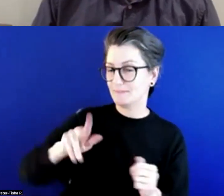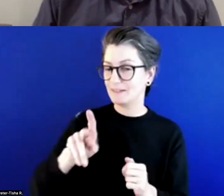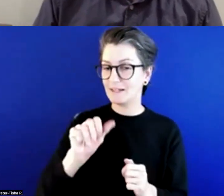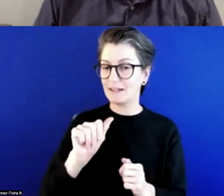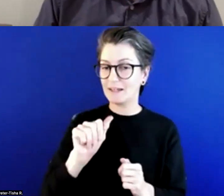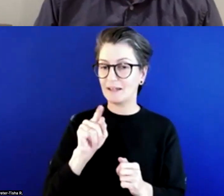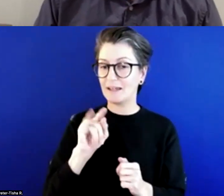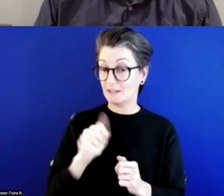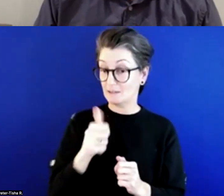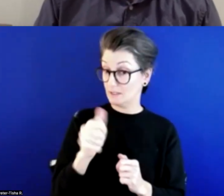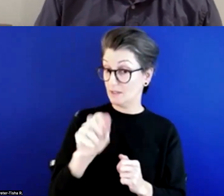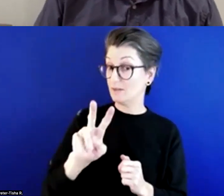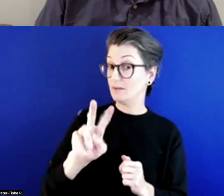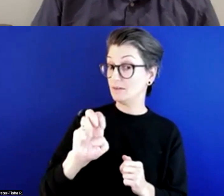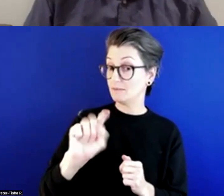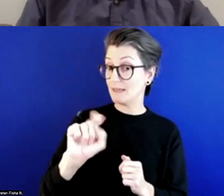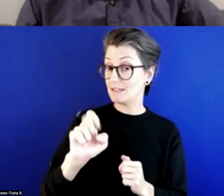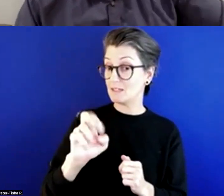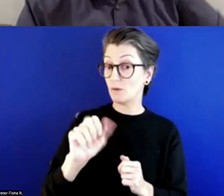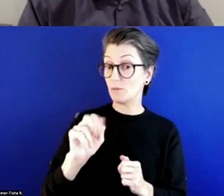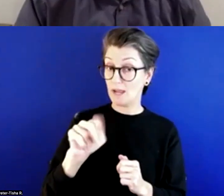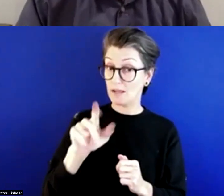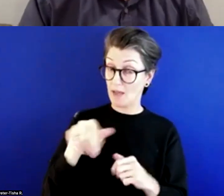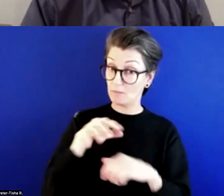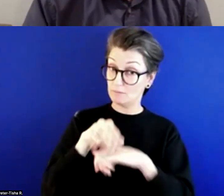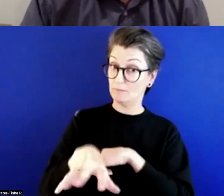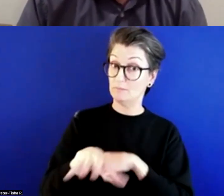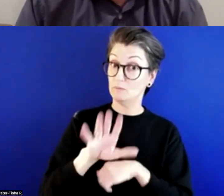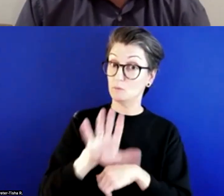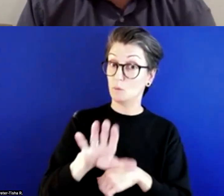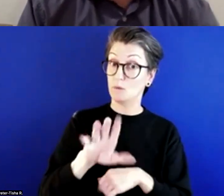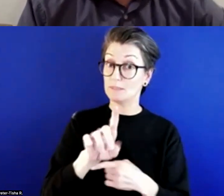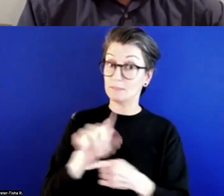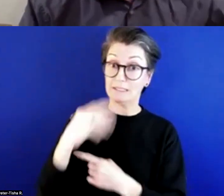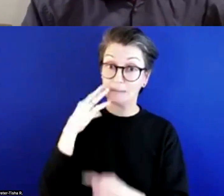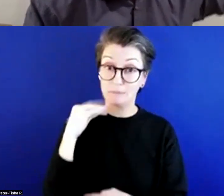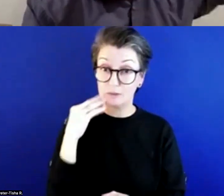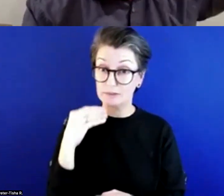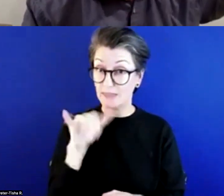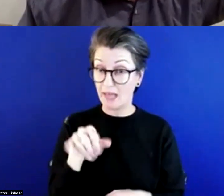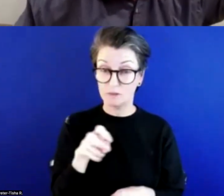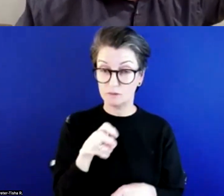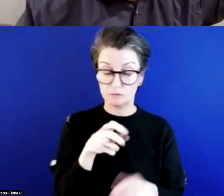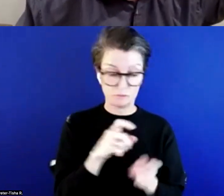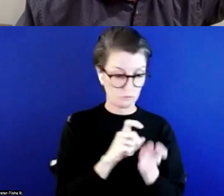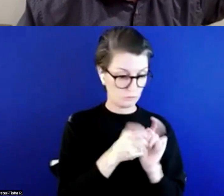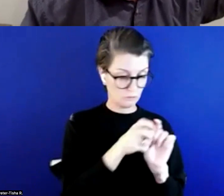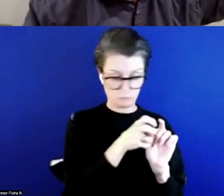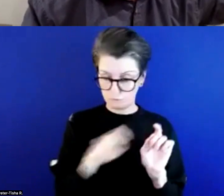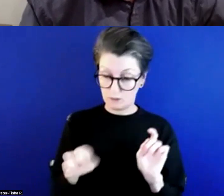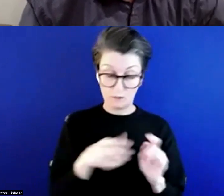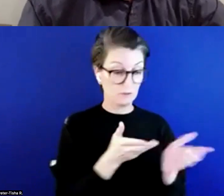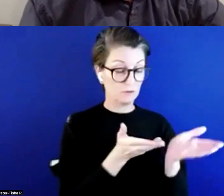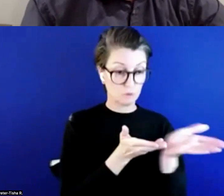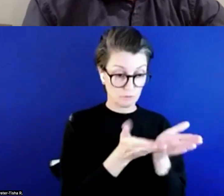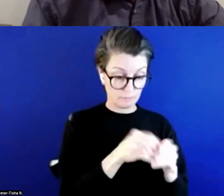shape your disability experience? How has that transition? I feel like the transition from service to